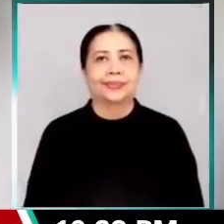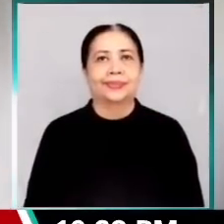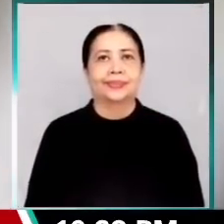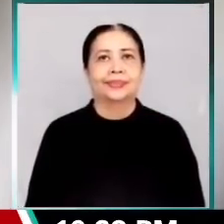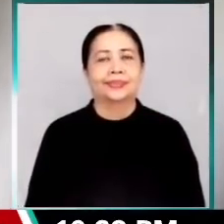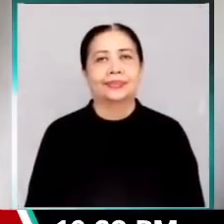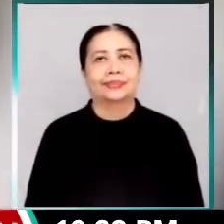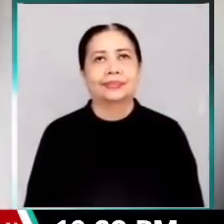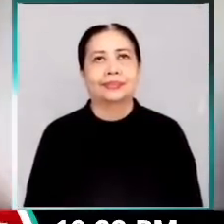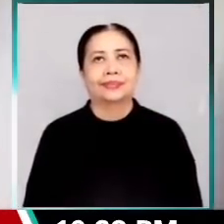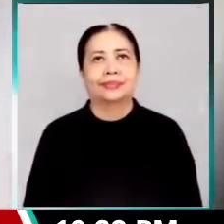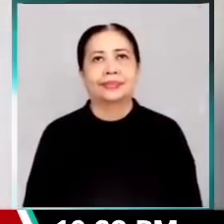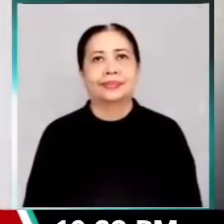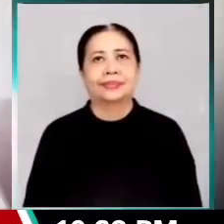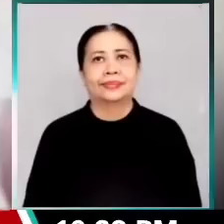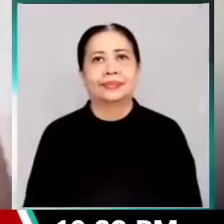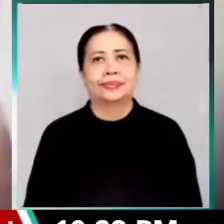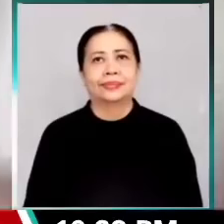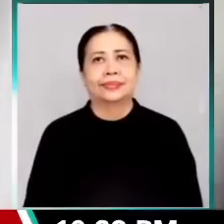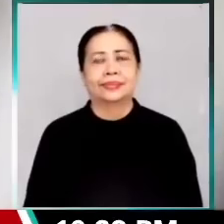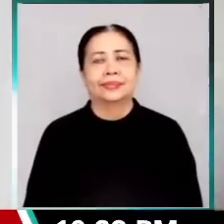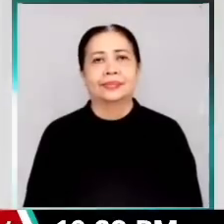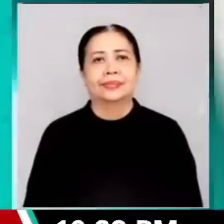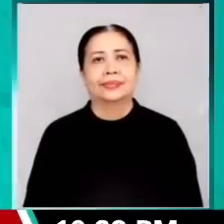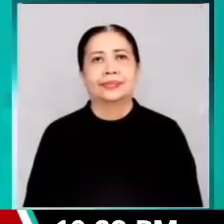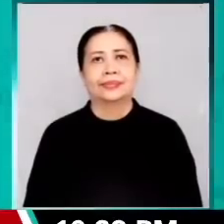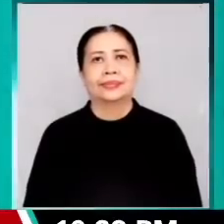sa GMA Integrated News.